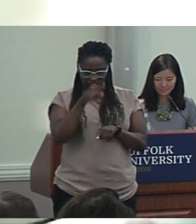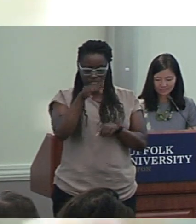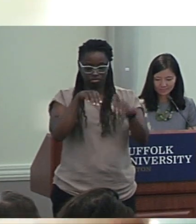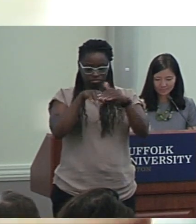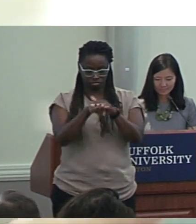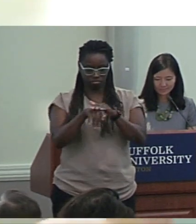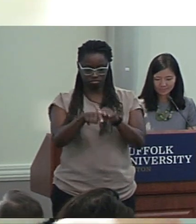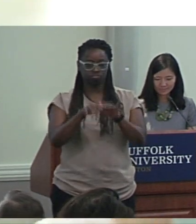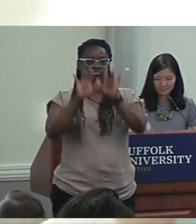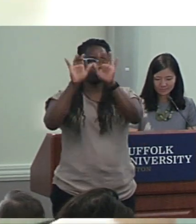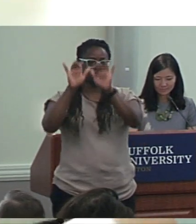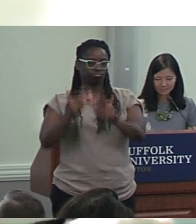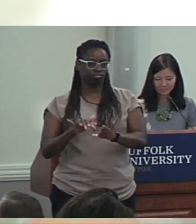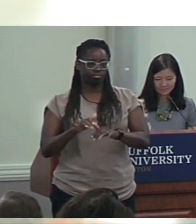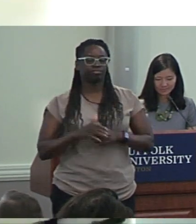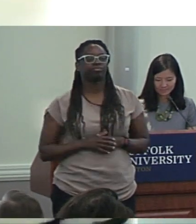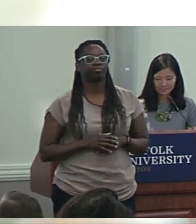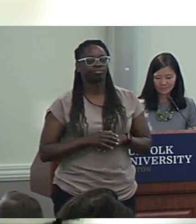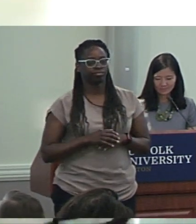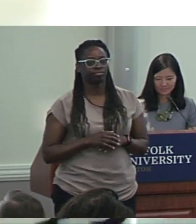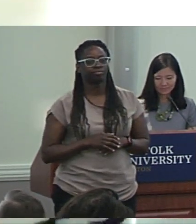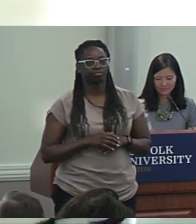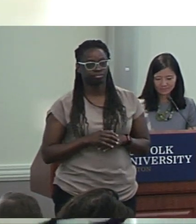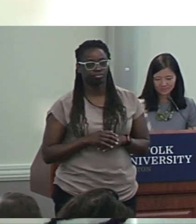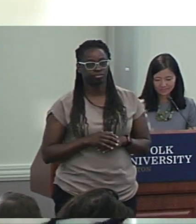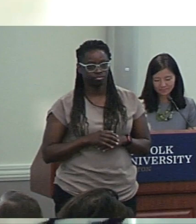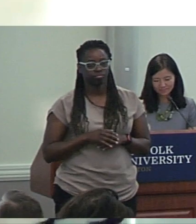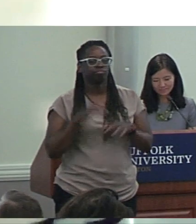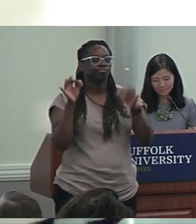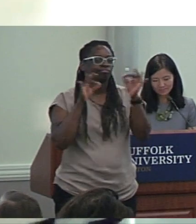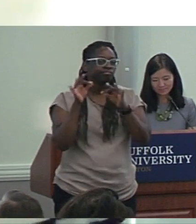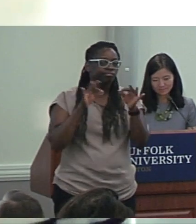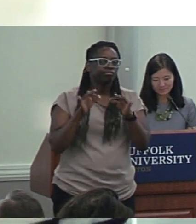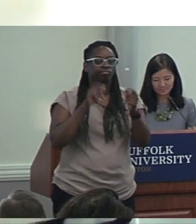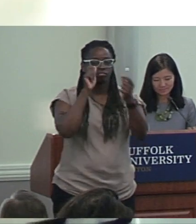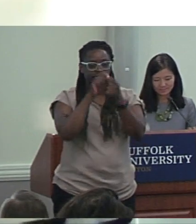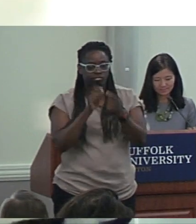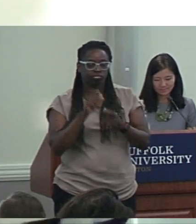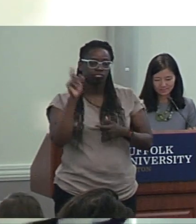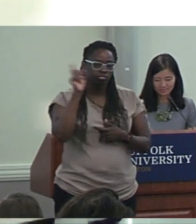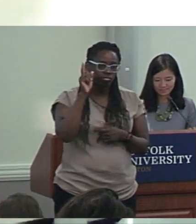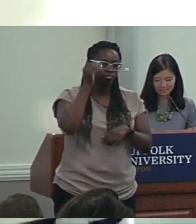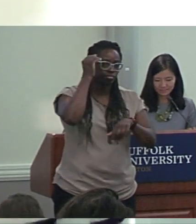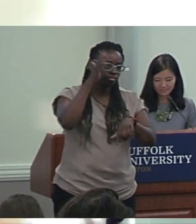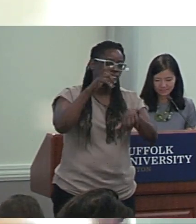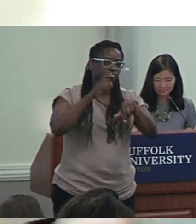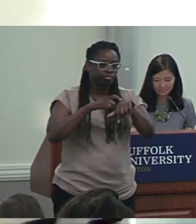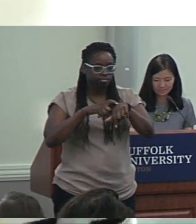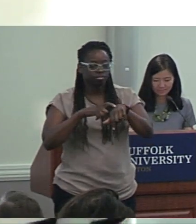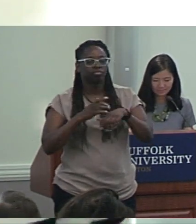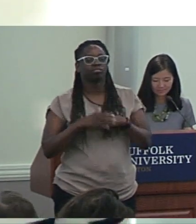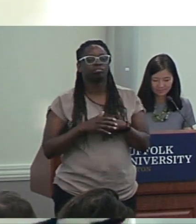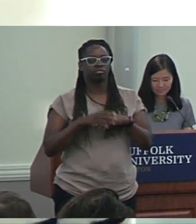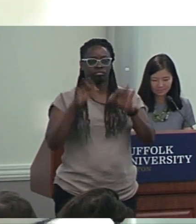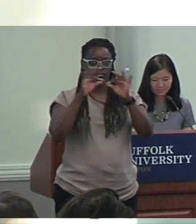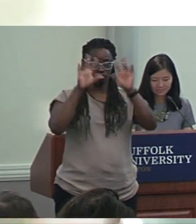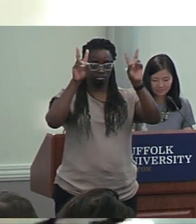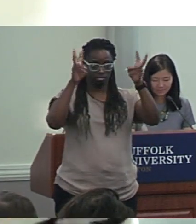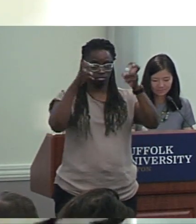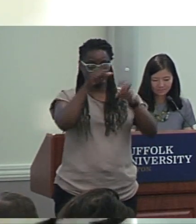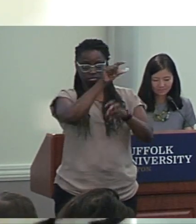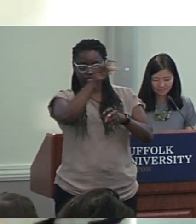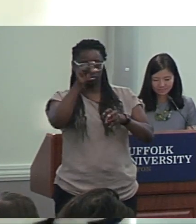there to identify the comment as accessibility related. Or you can always call us